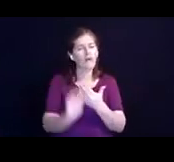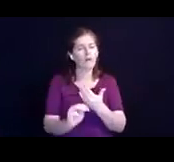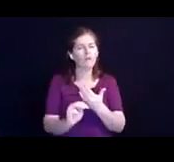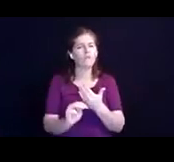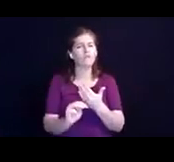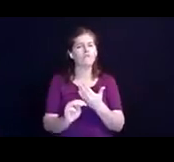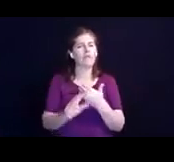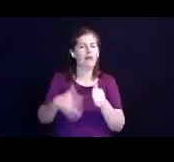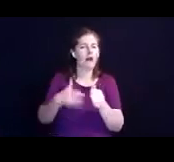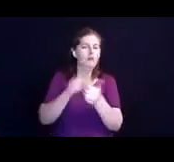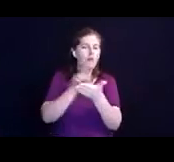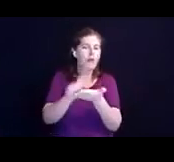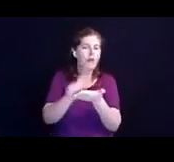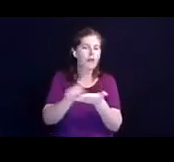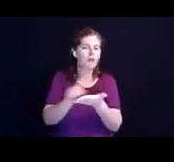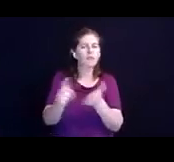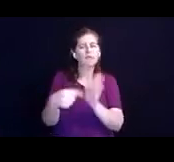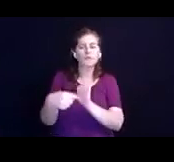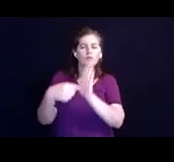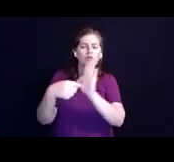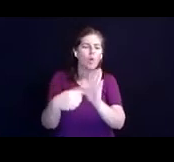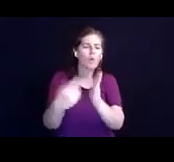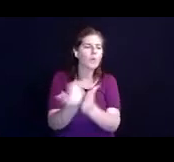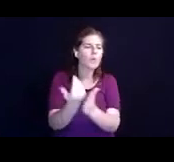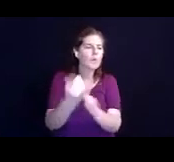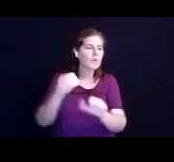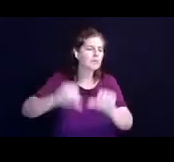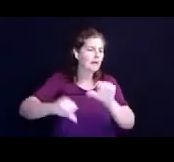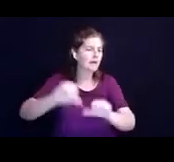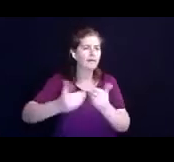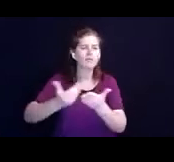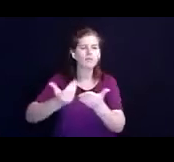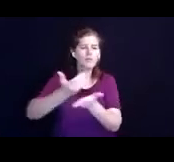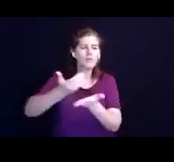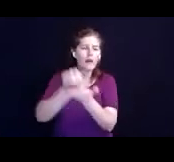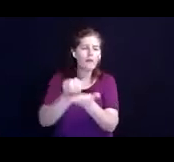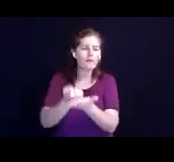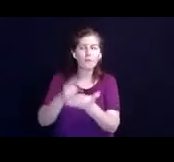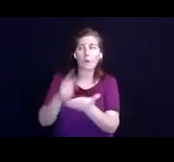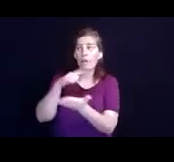is updated to reflect any new science, any new evidence that's coming through. So as we